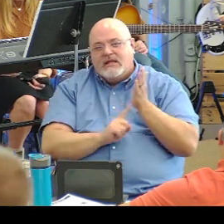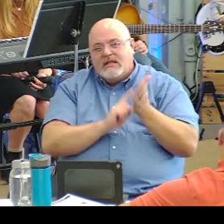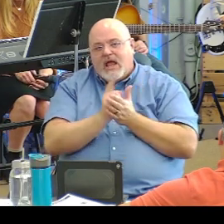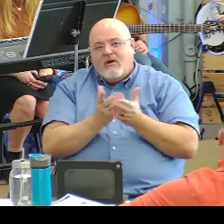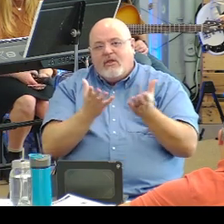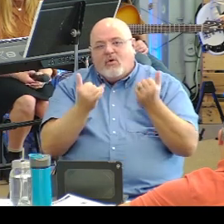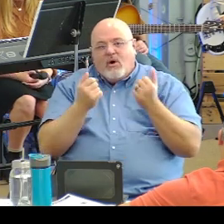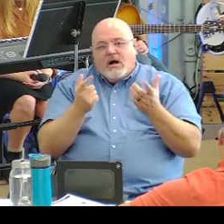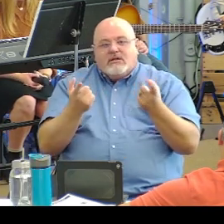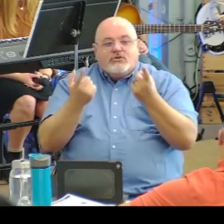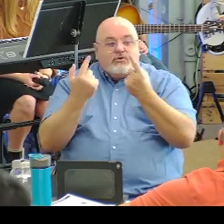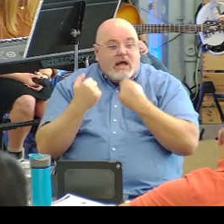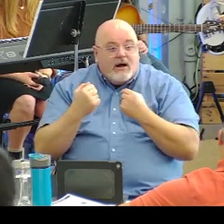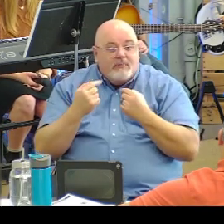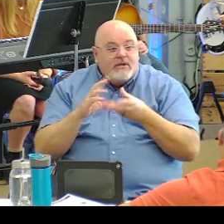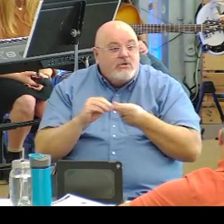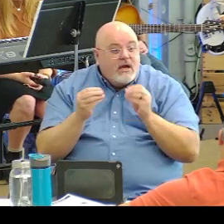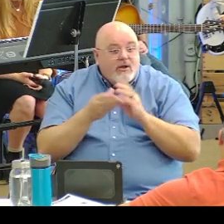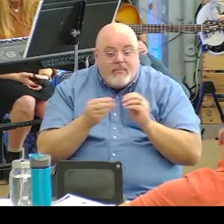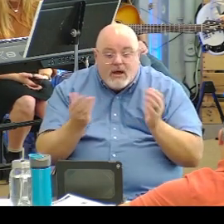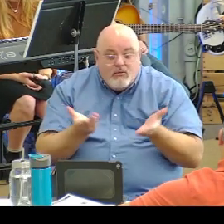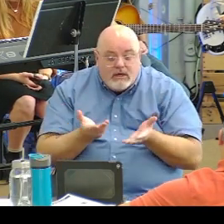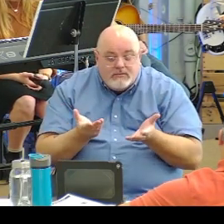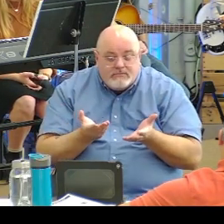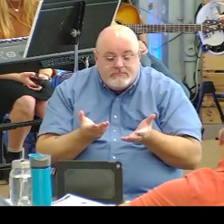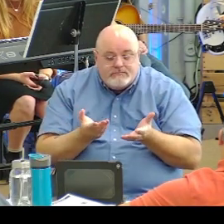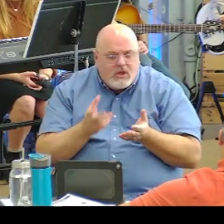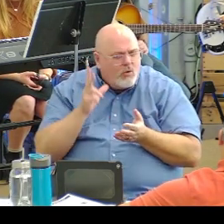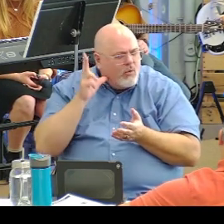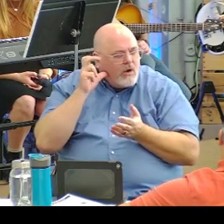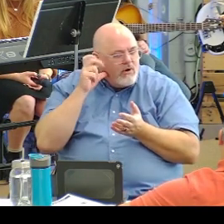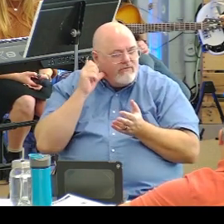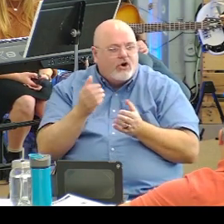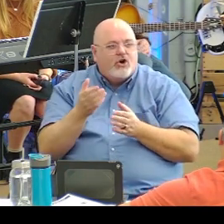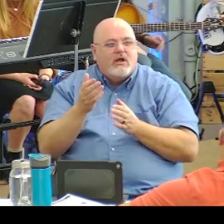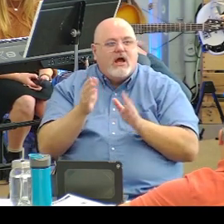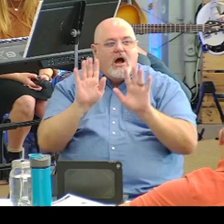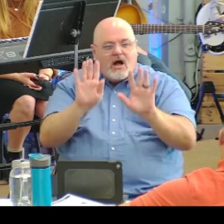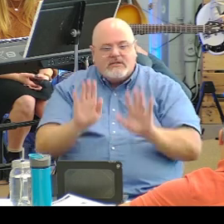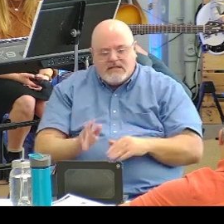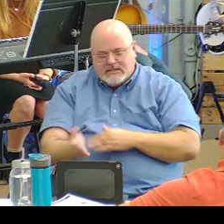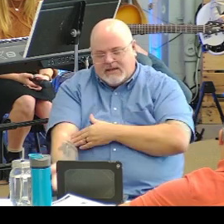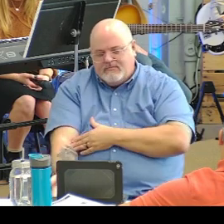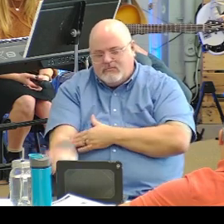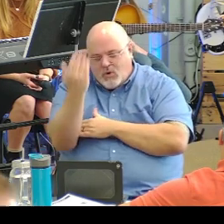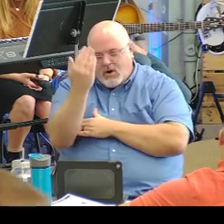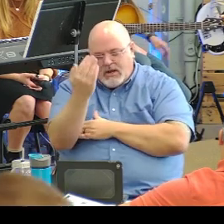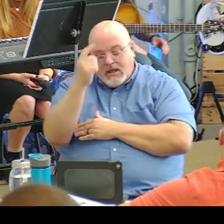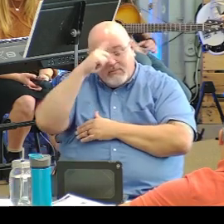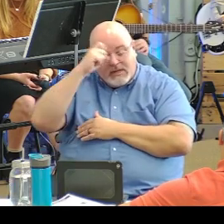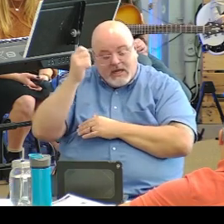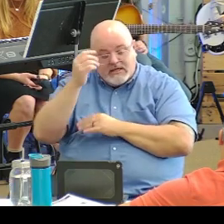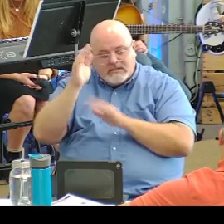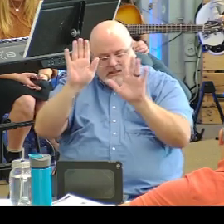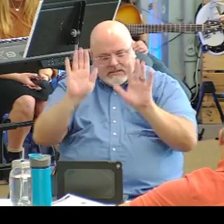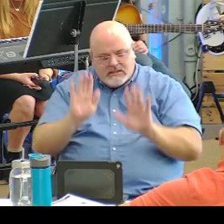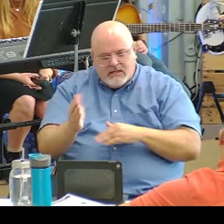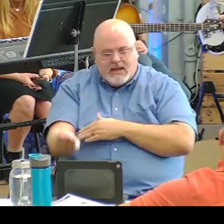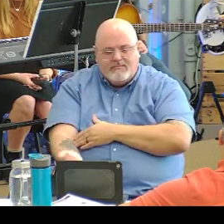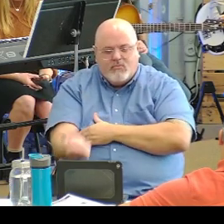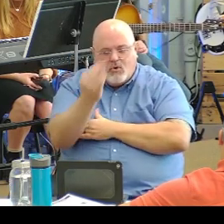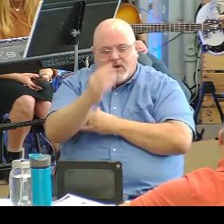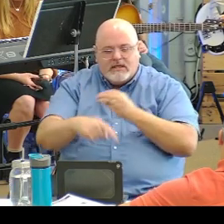wants to come to talk about what we heard about on Sunday morning. Because Sunday morning is about gathering as God's people